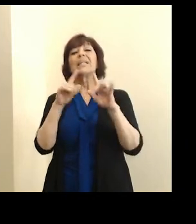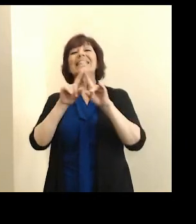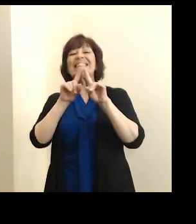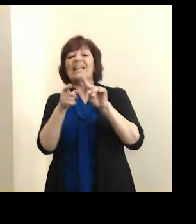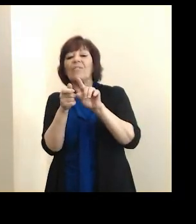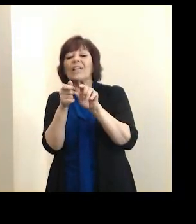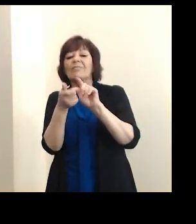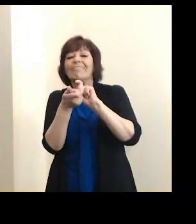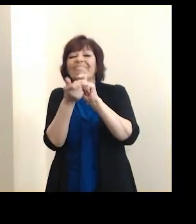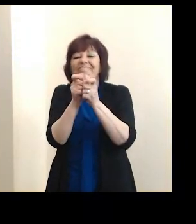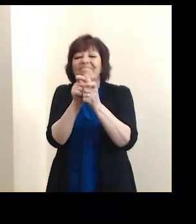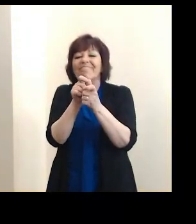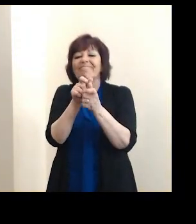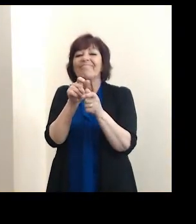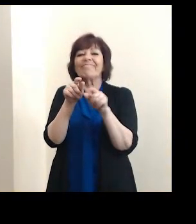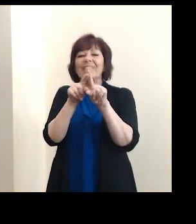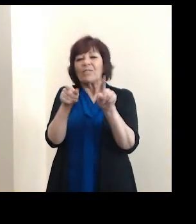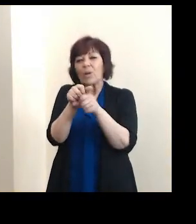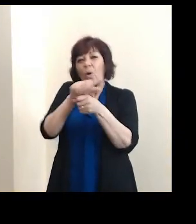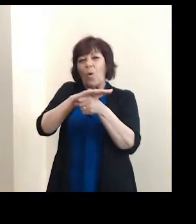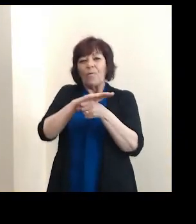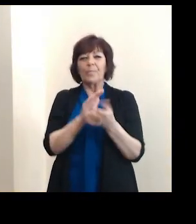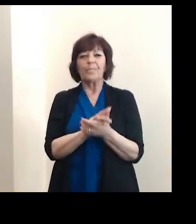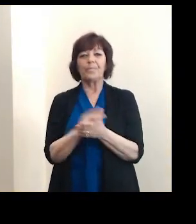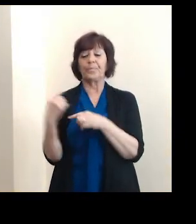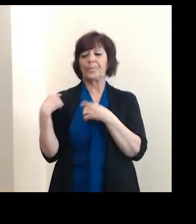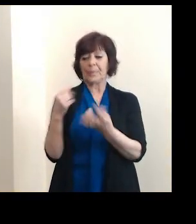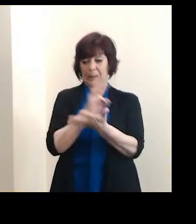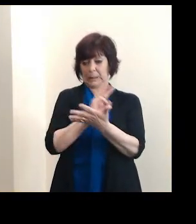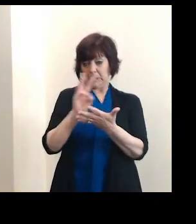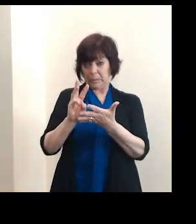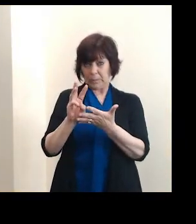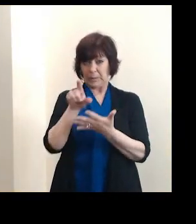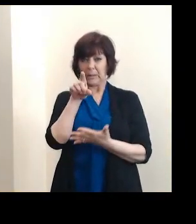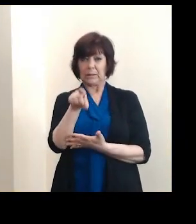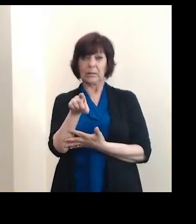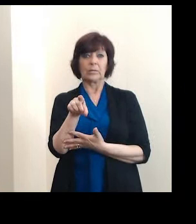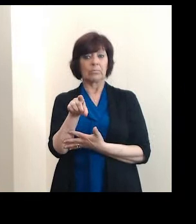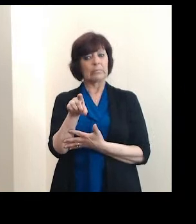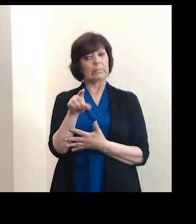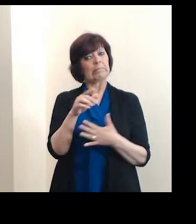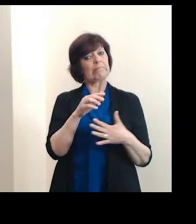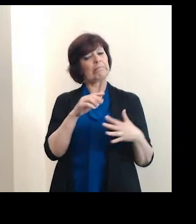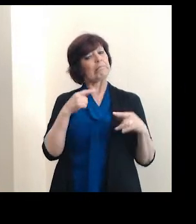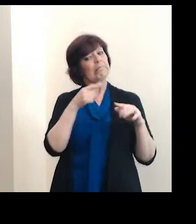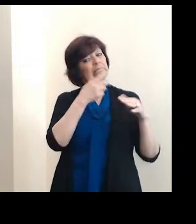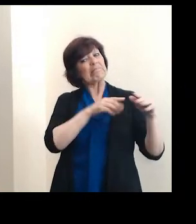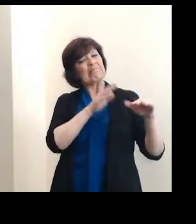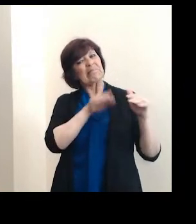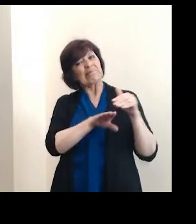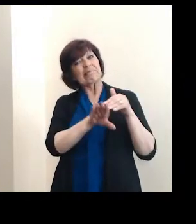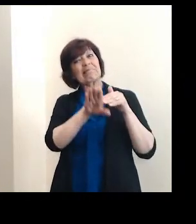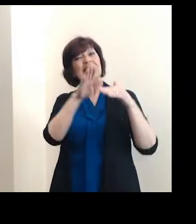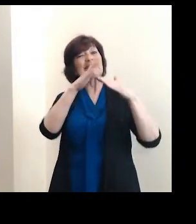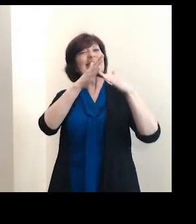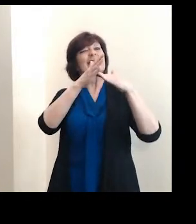region. The confirmed cases the past 6 weeks, they are the highest they've been in quite some time.